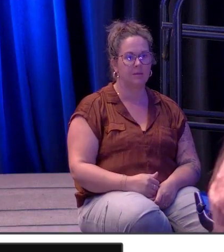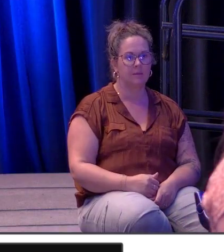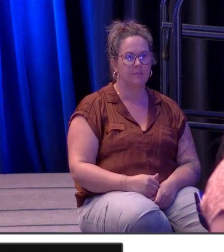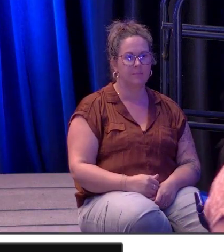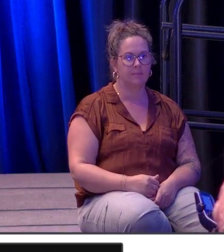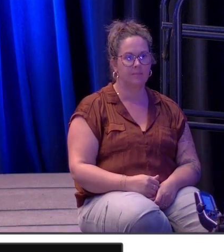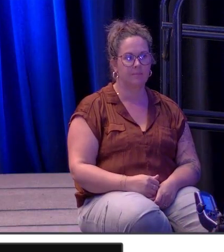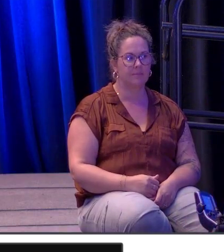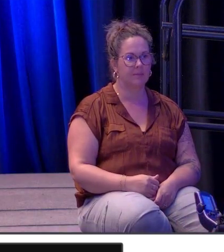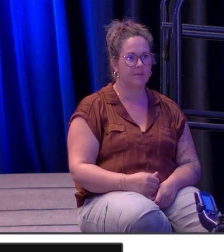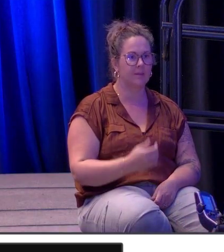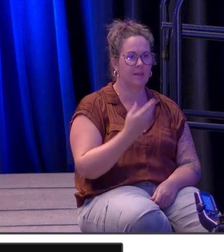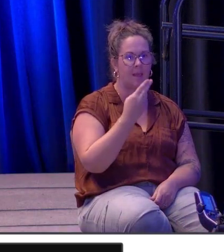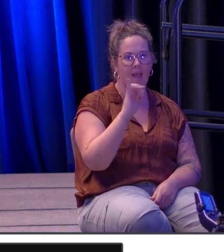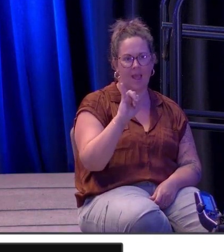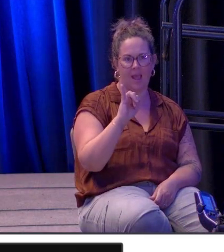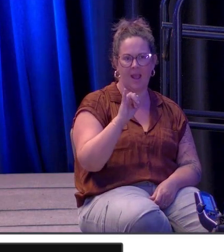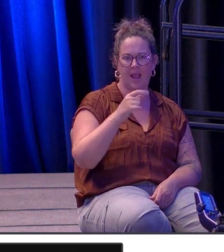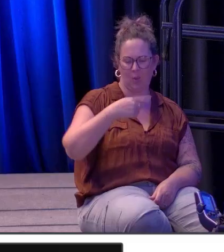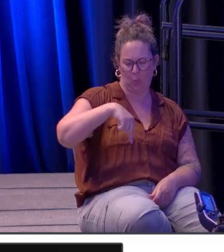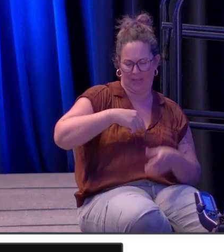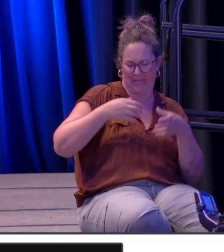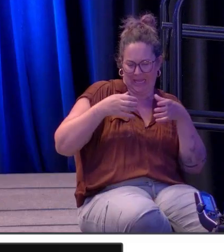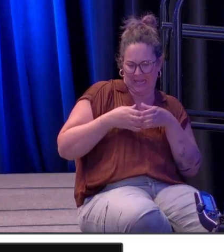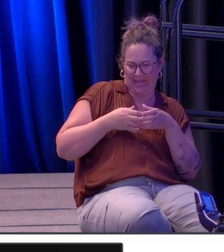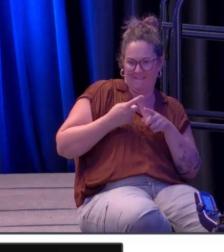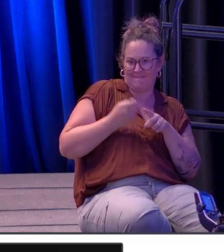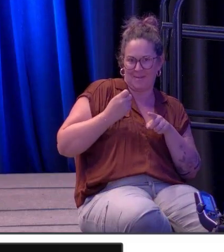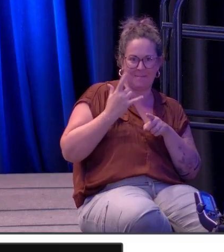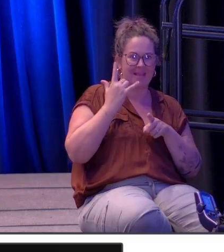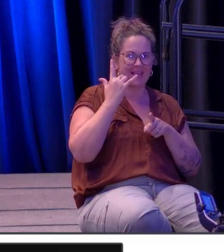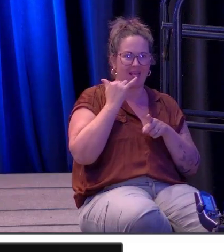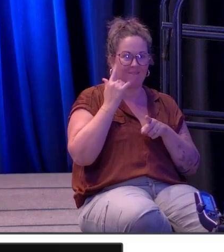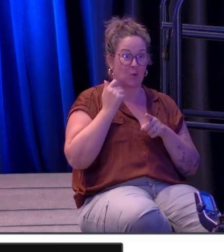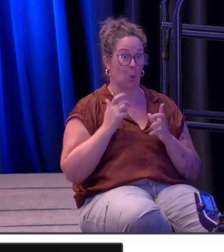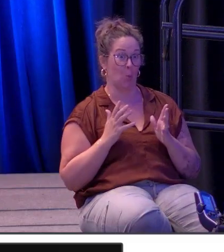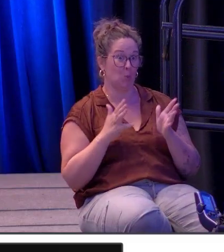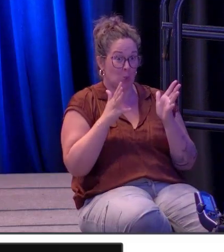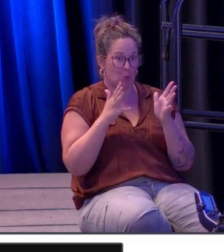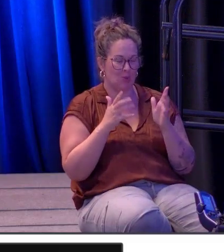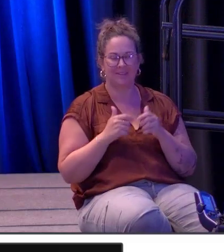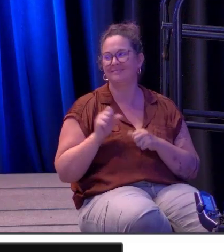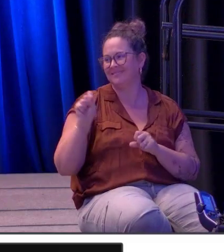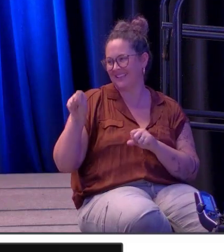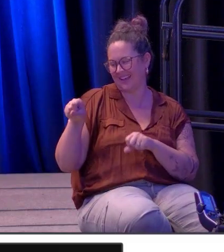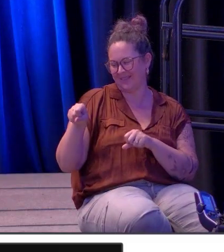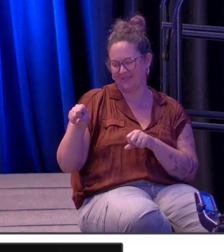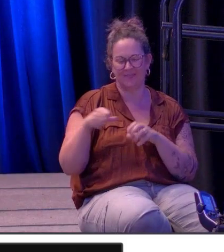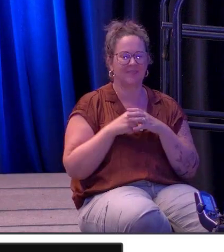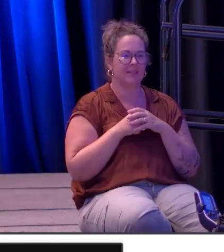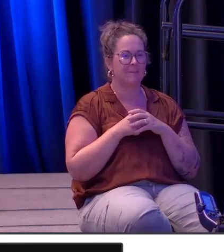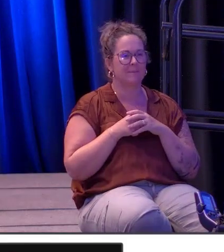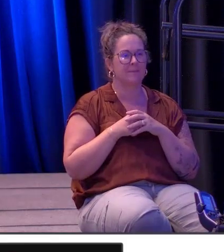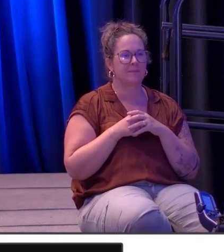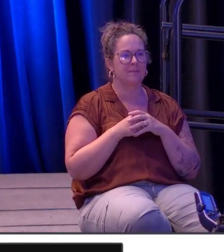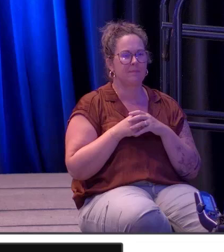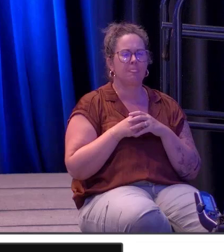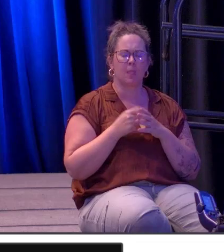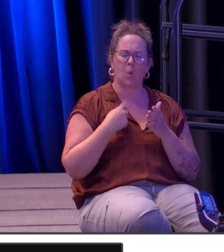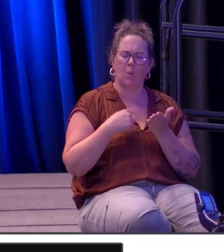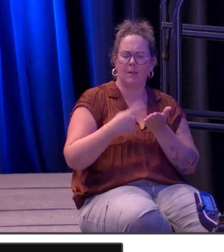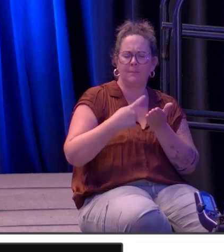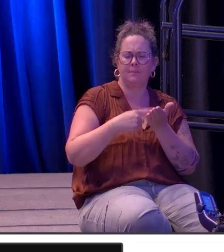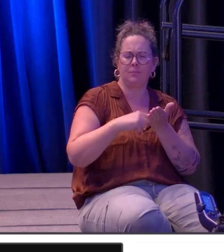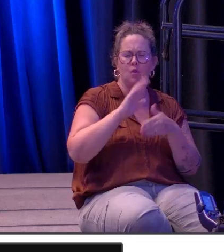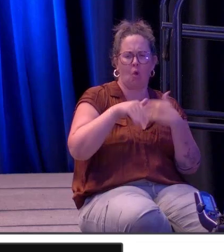Hi, so we're a group, we're from California. And, yeah, and so we spoke pretty much about all of them, but